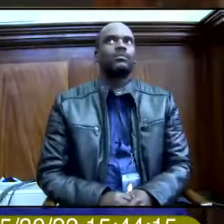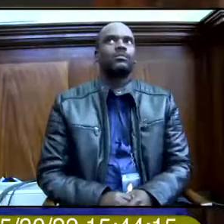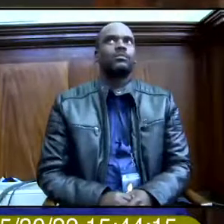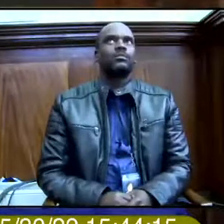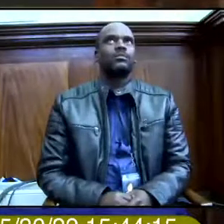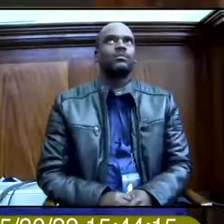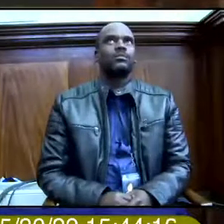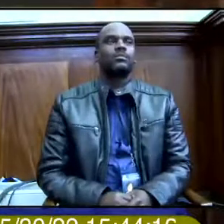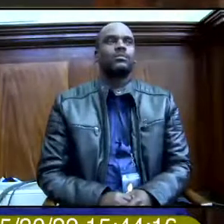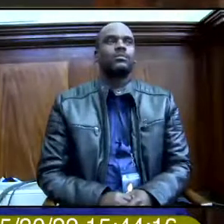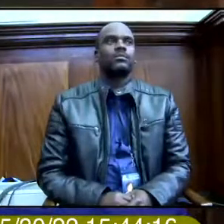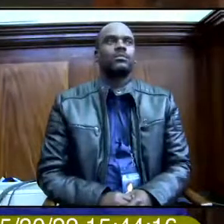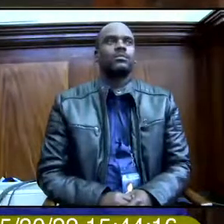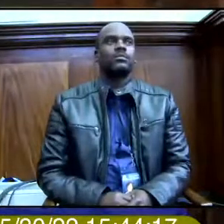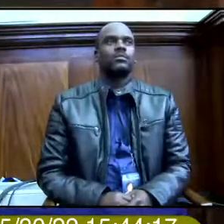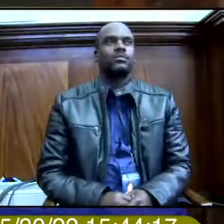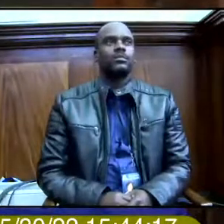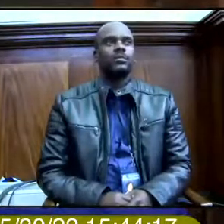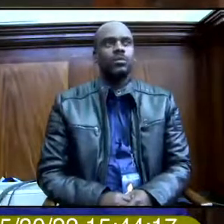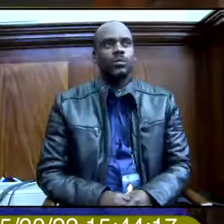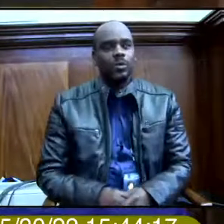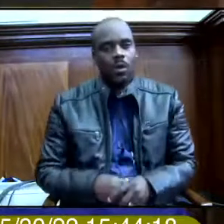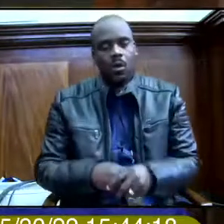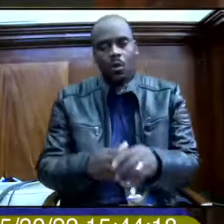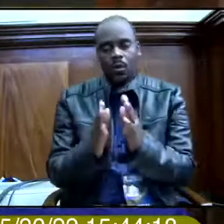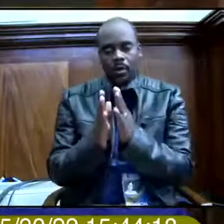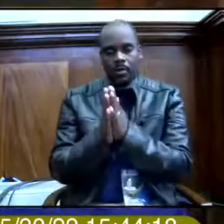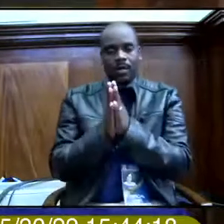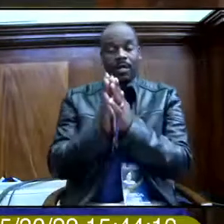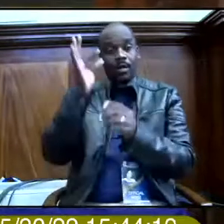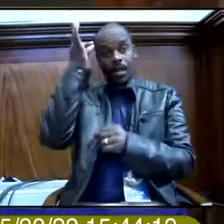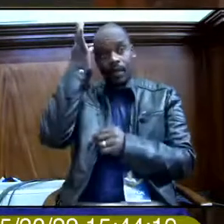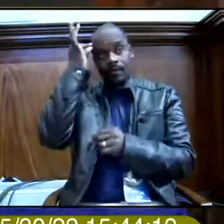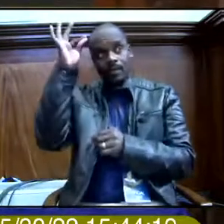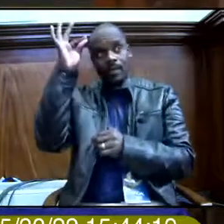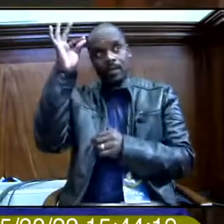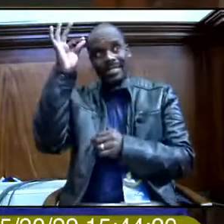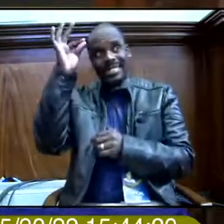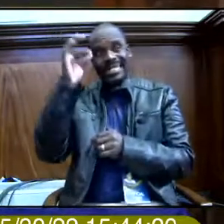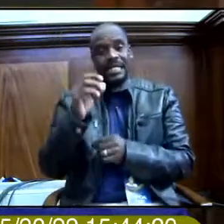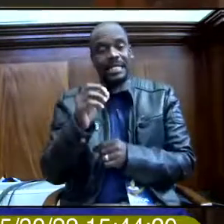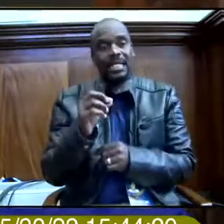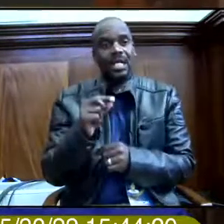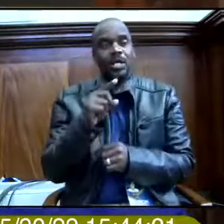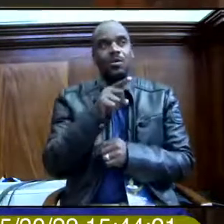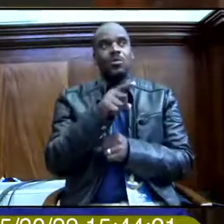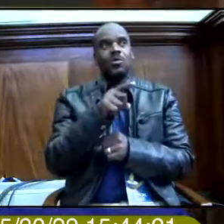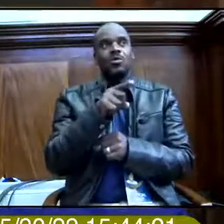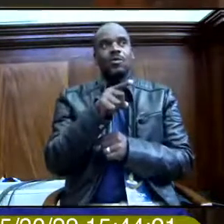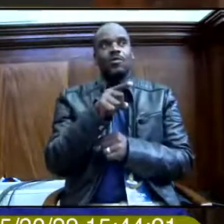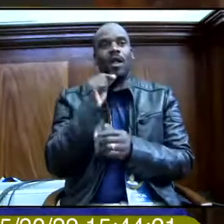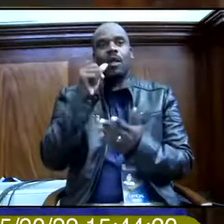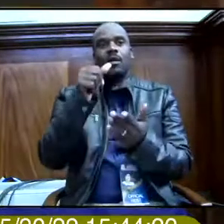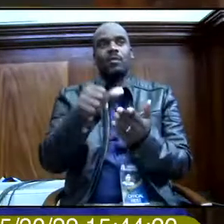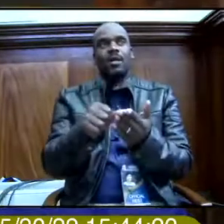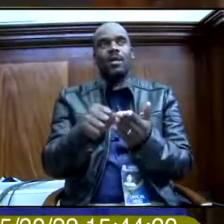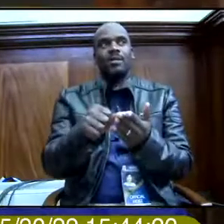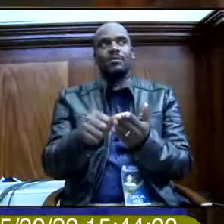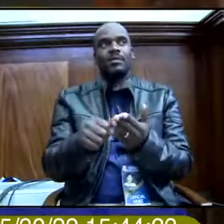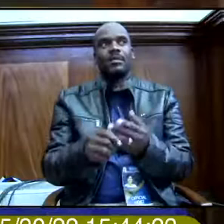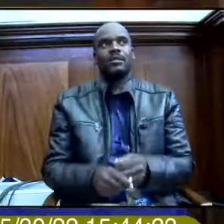our provincial government gave tenders to security companies most of them are fly by nights